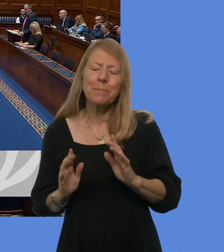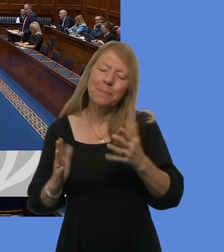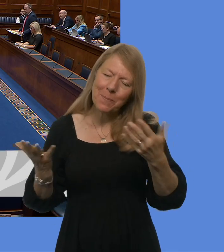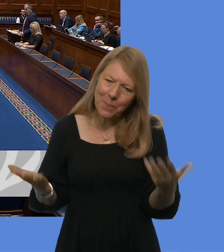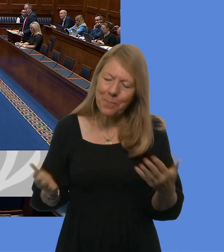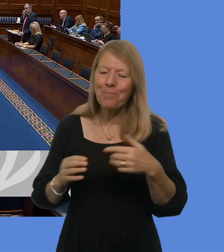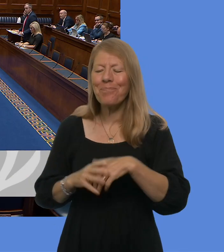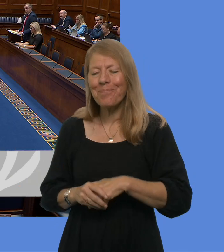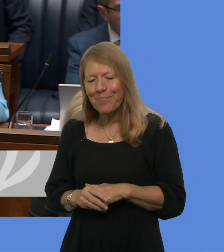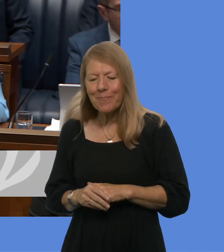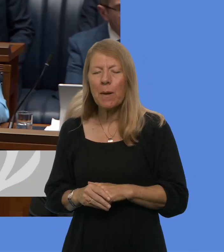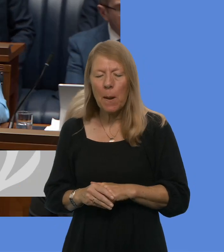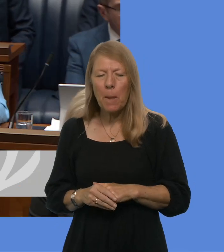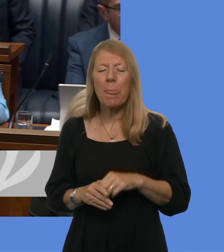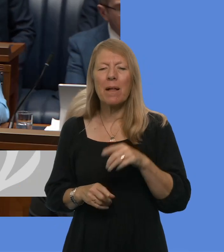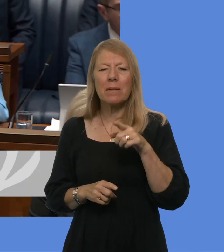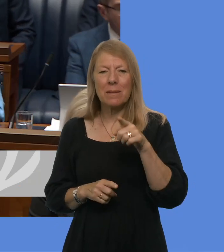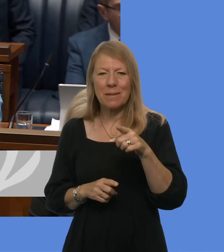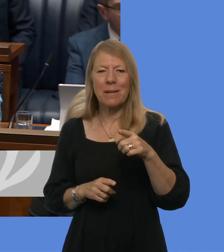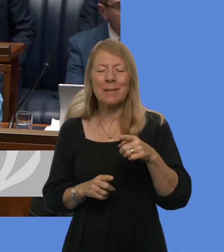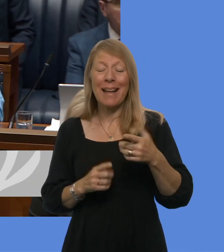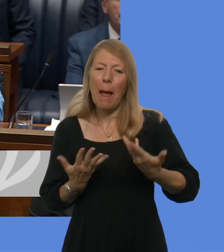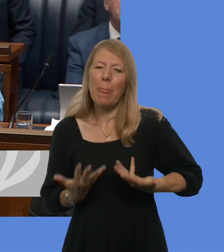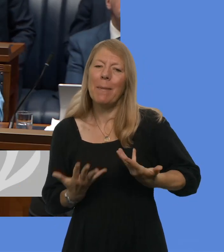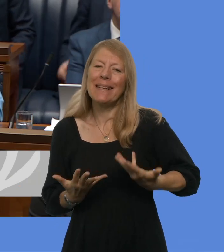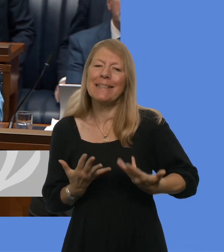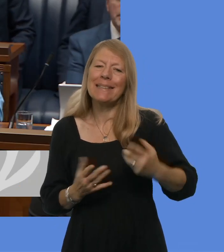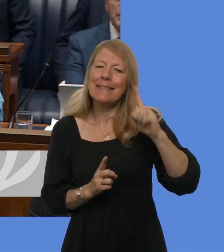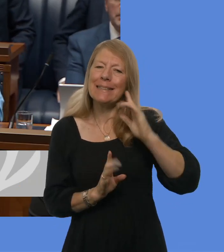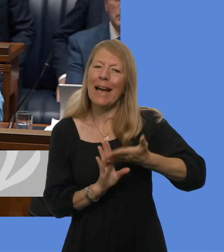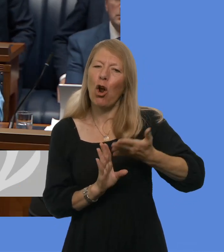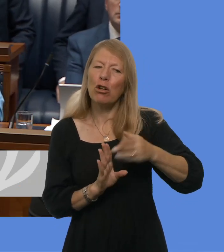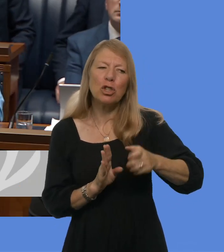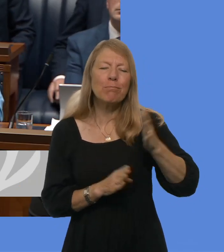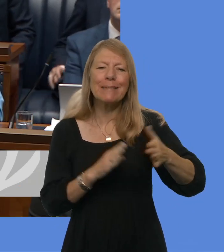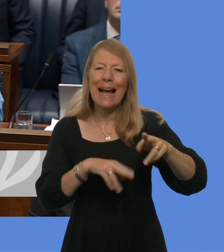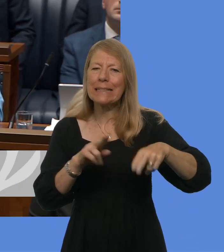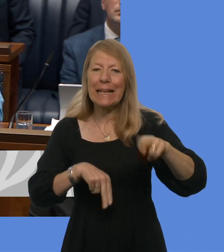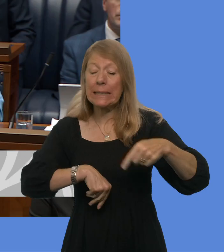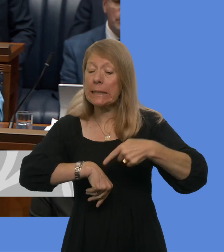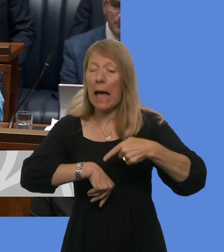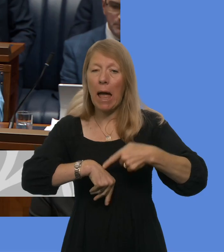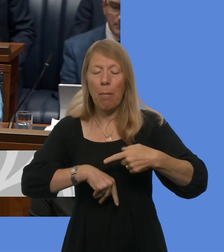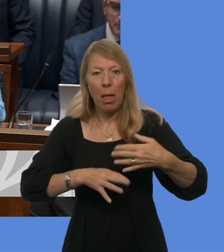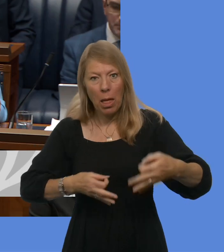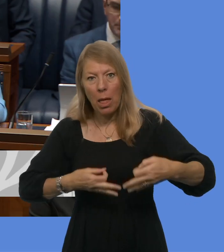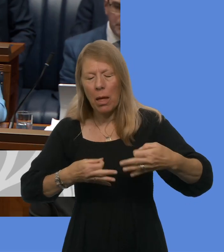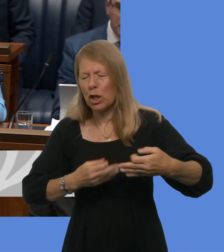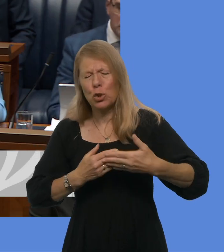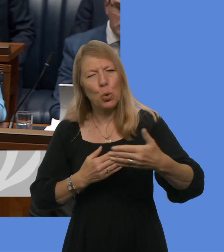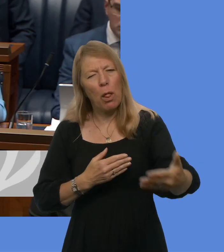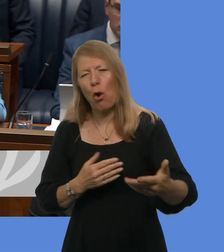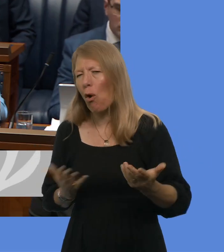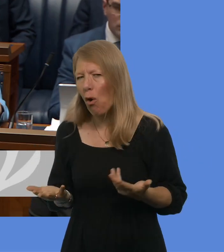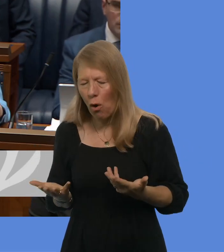for assessments to be carried out are unacceptably too long. That's why we've invested in providing more people